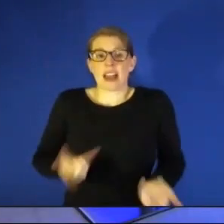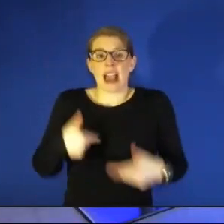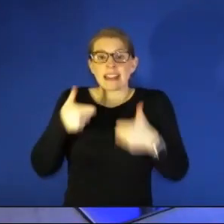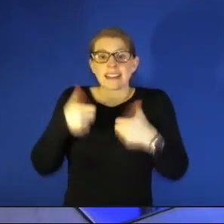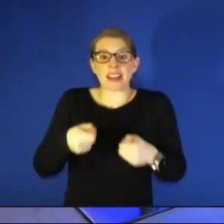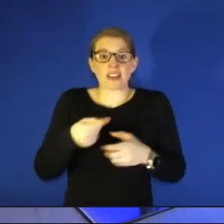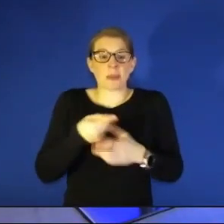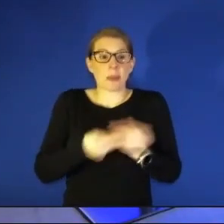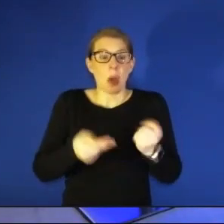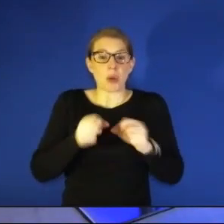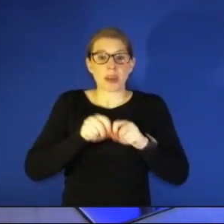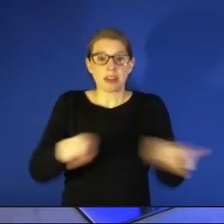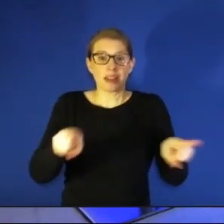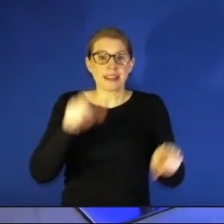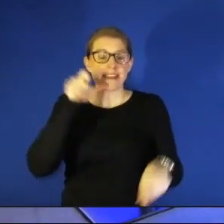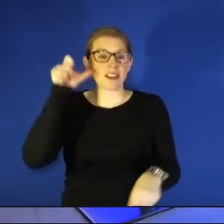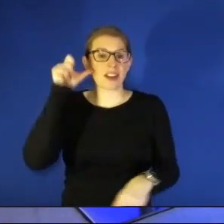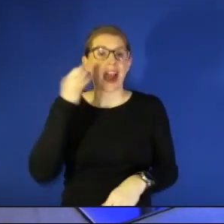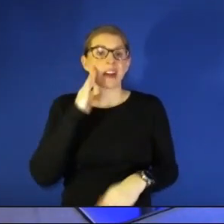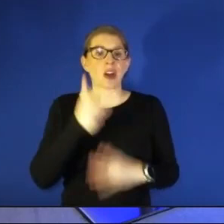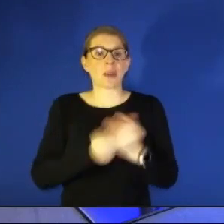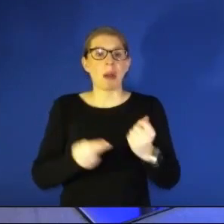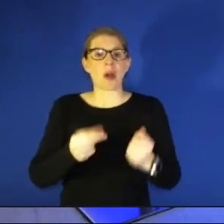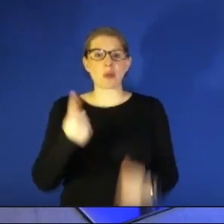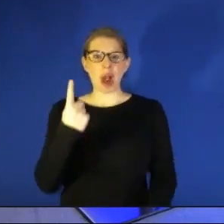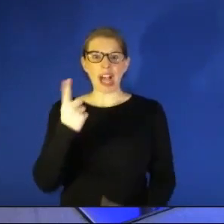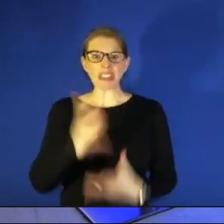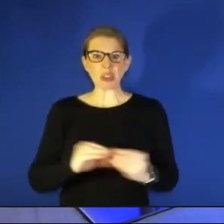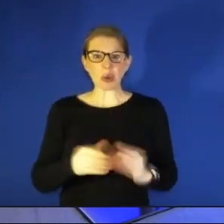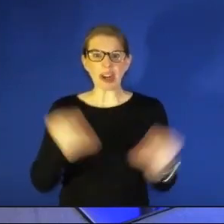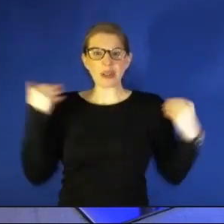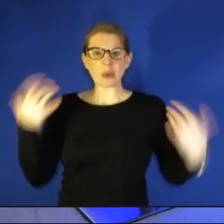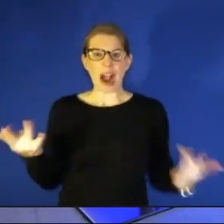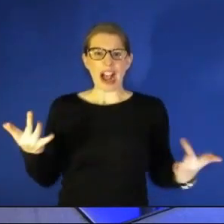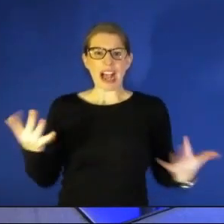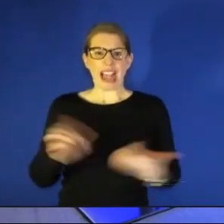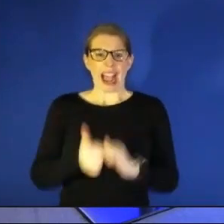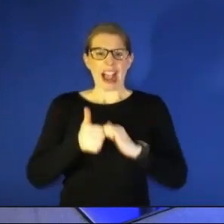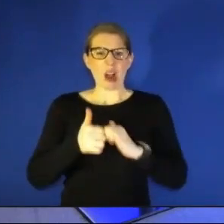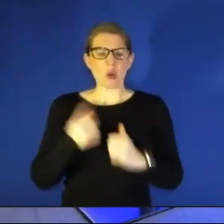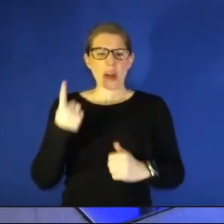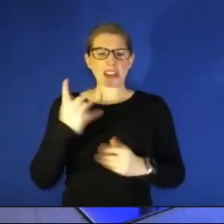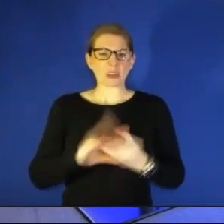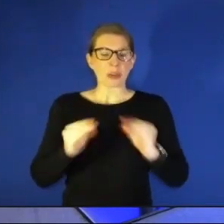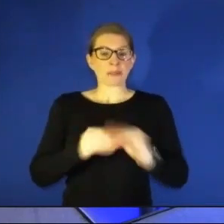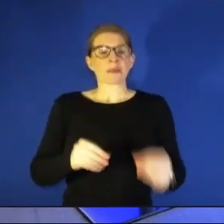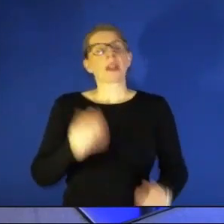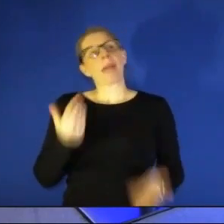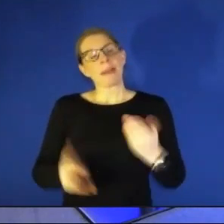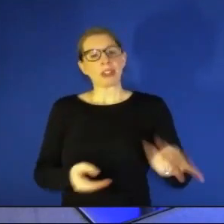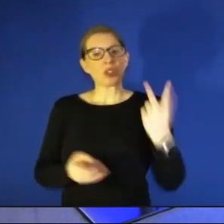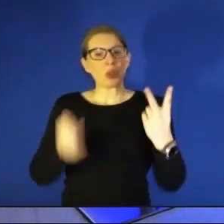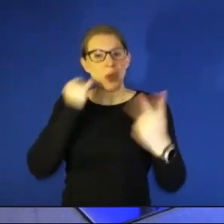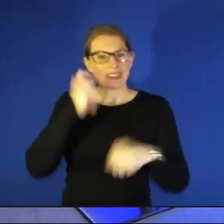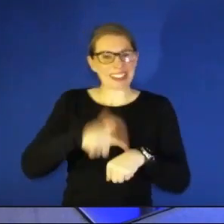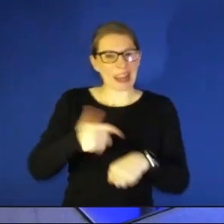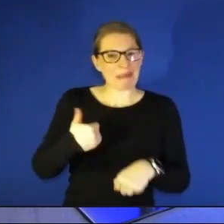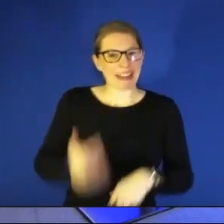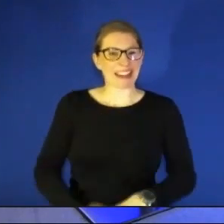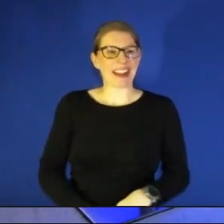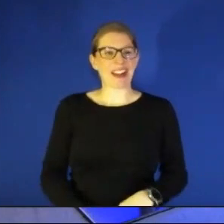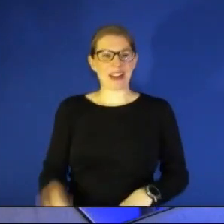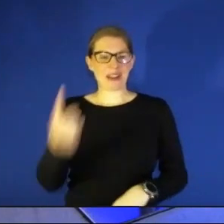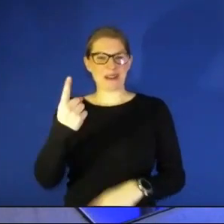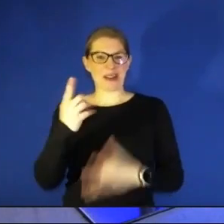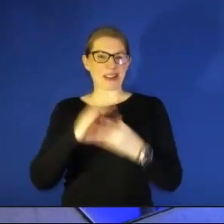come with a story. And I go, I know they're both going to go, one story? How can I come up with one story? I said, okay, maybe two if there's time. Okay, but what's one that just kind of floats to